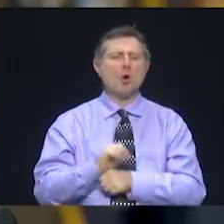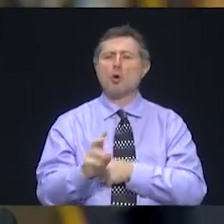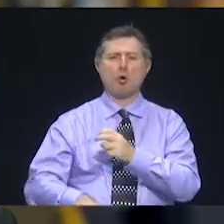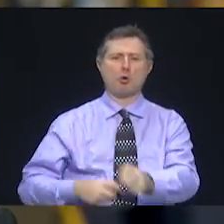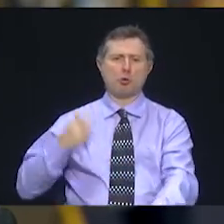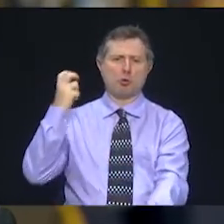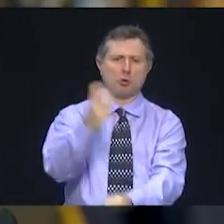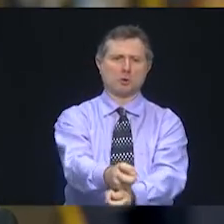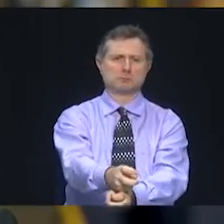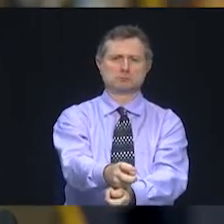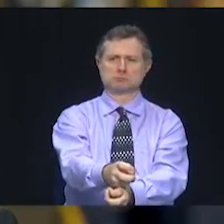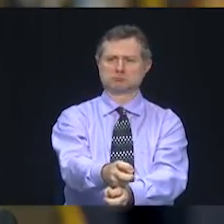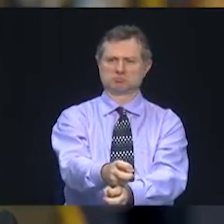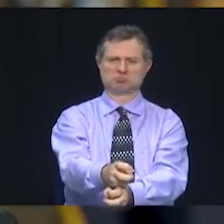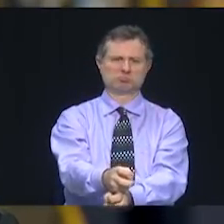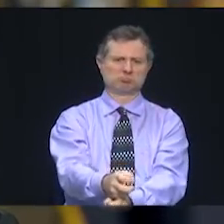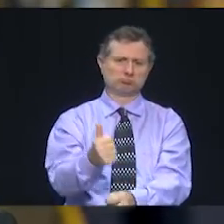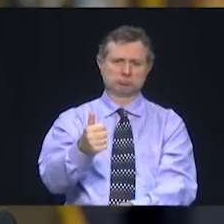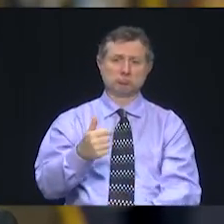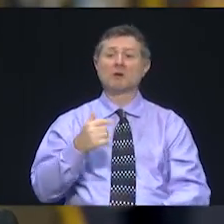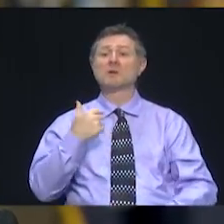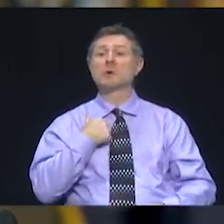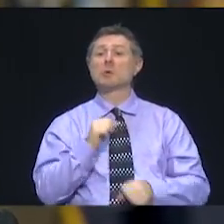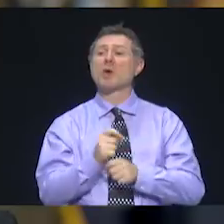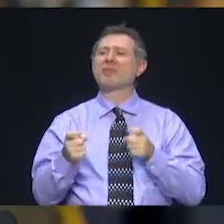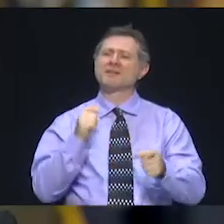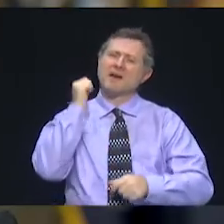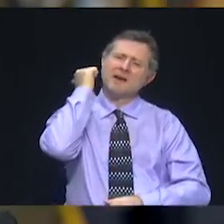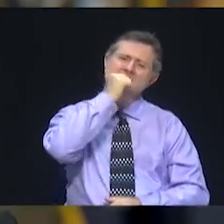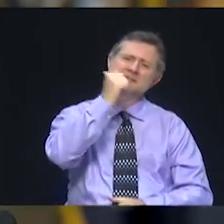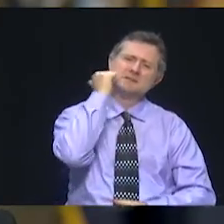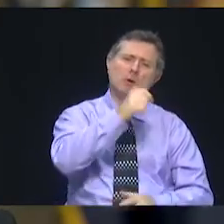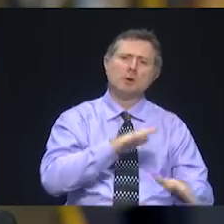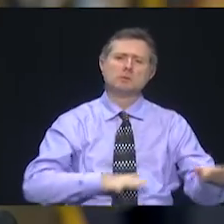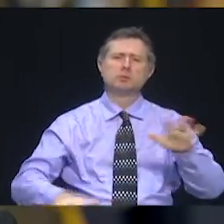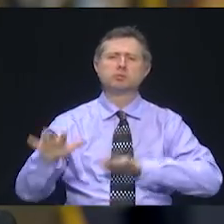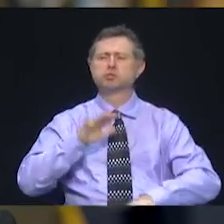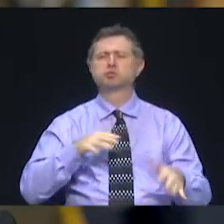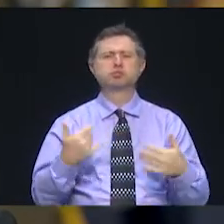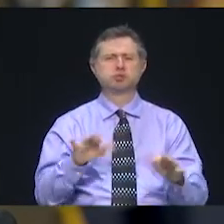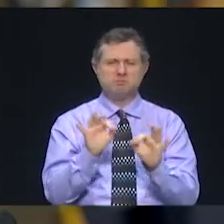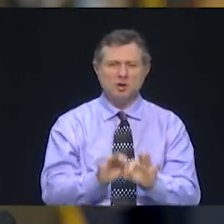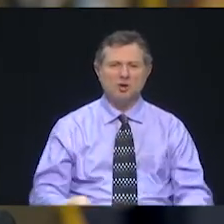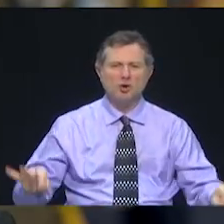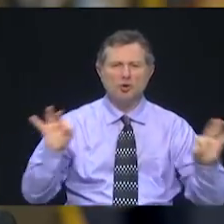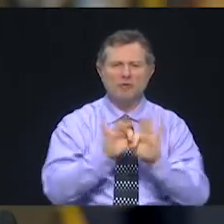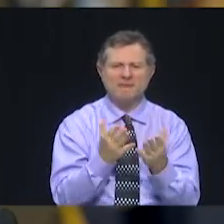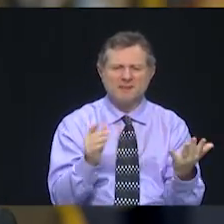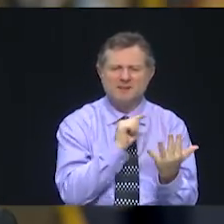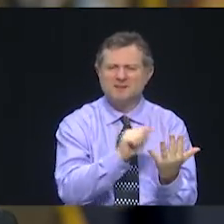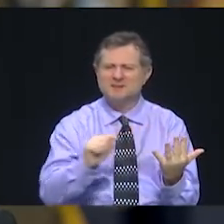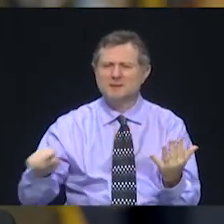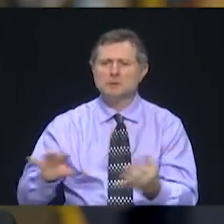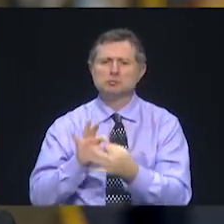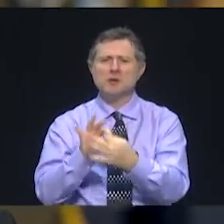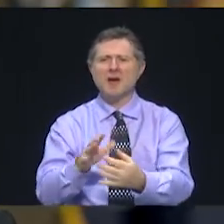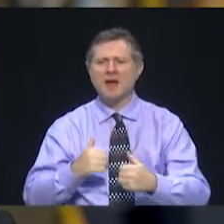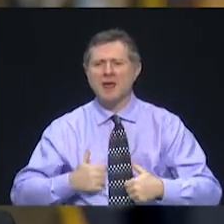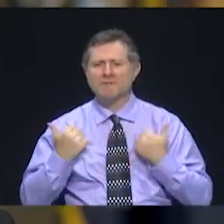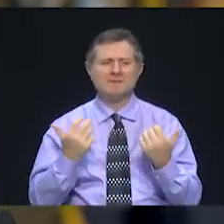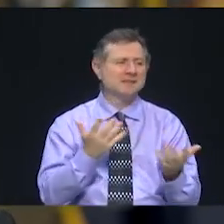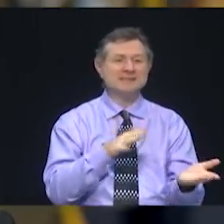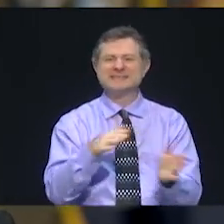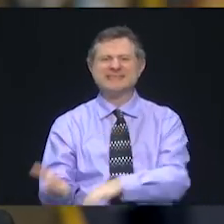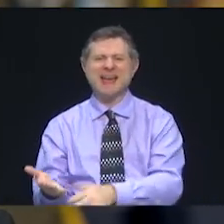stakes we deal with are very high, sometimes even life and death. We have to get